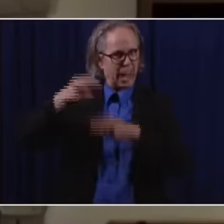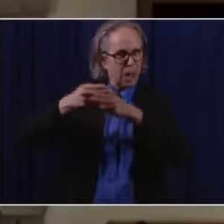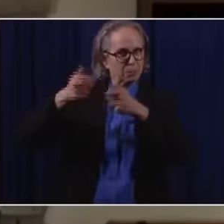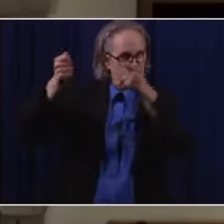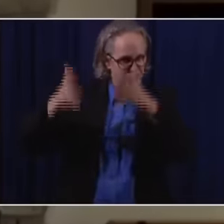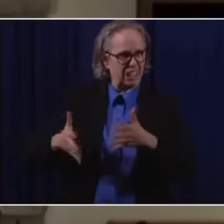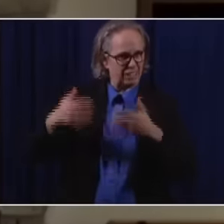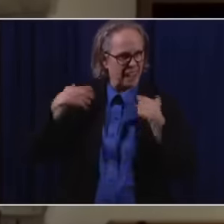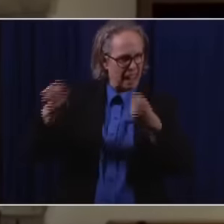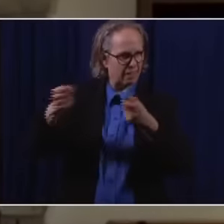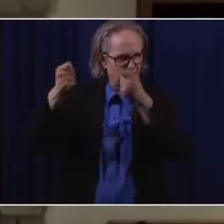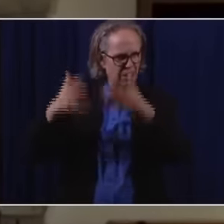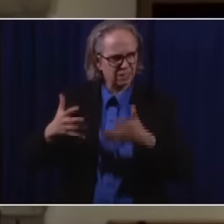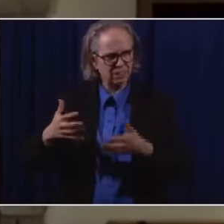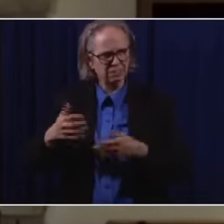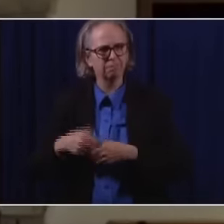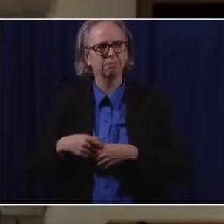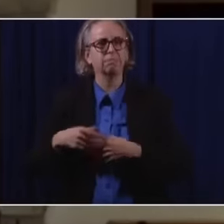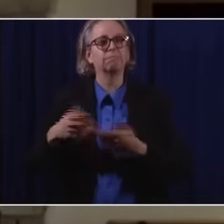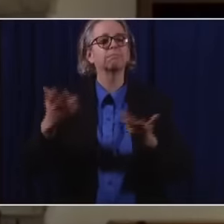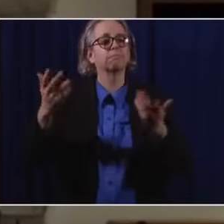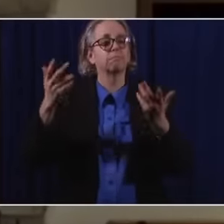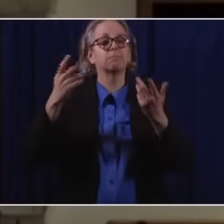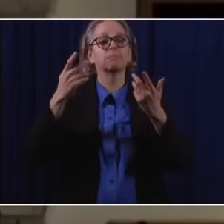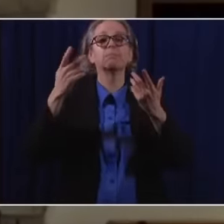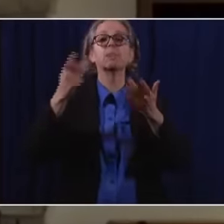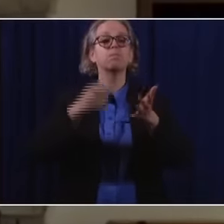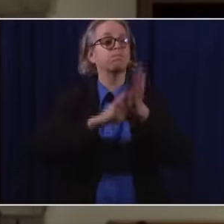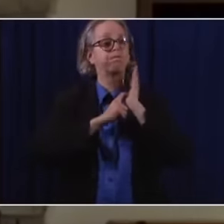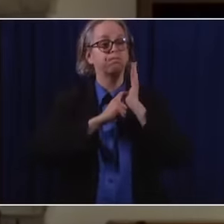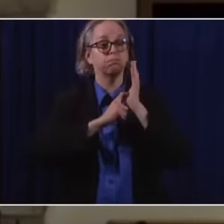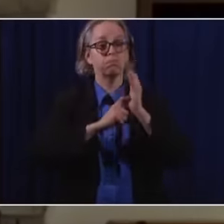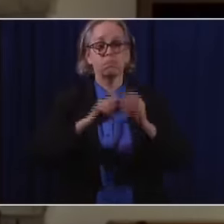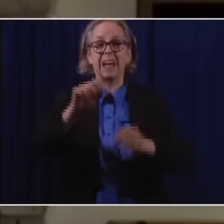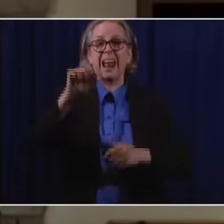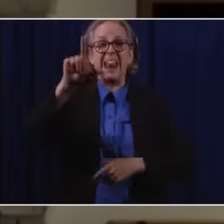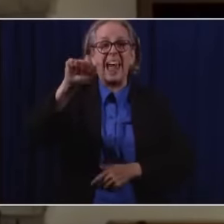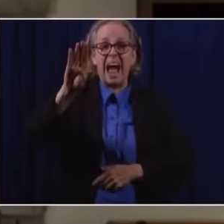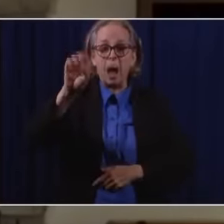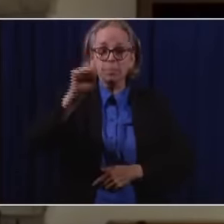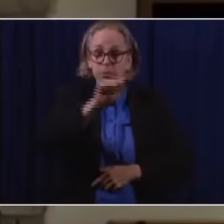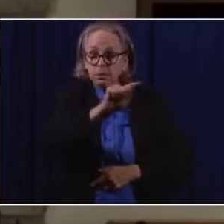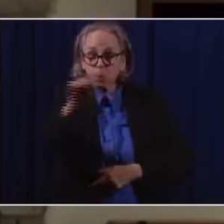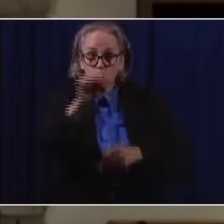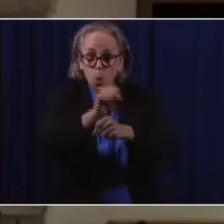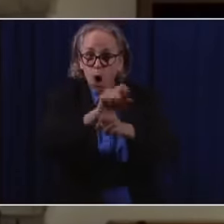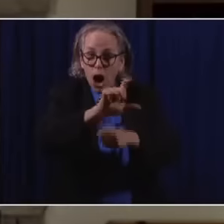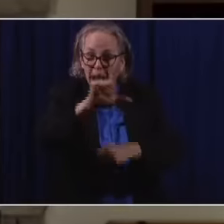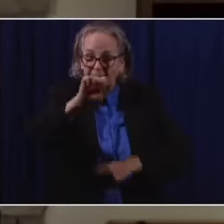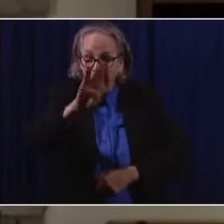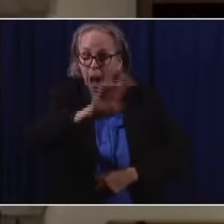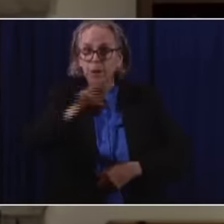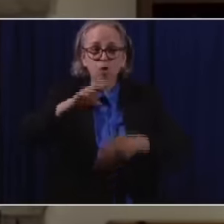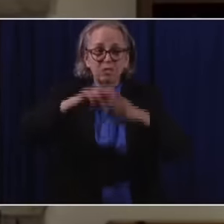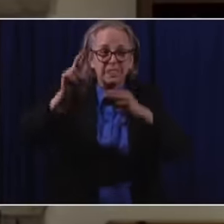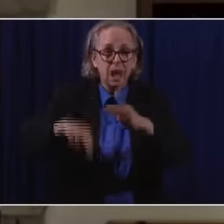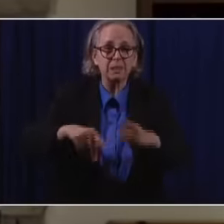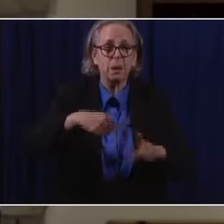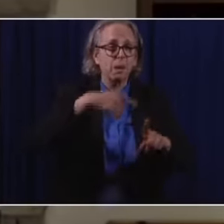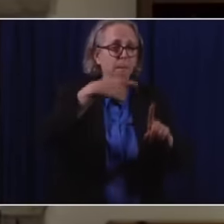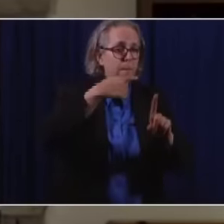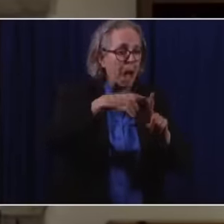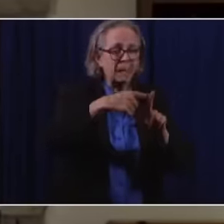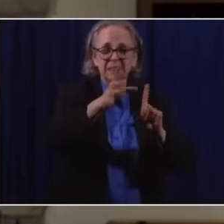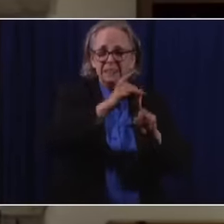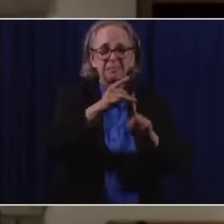labs to start sharing all positive, negative, inconclusive, and invalid test results related to COVID-19 with the